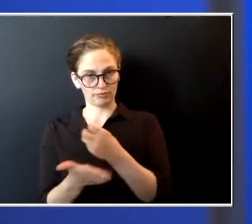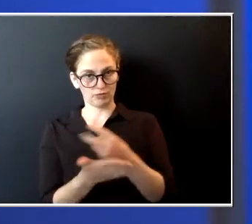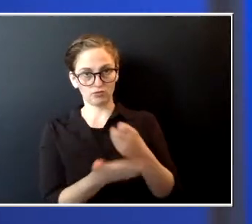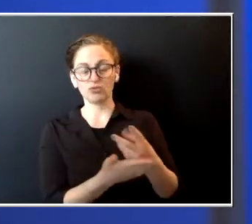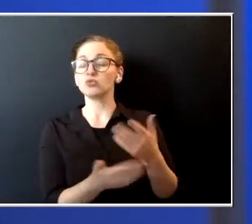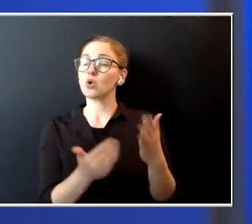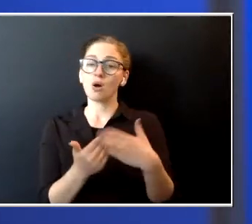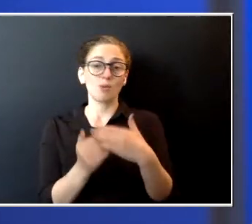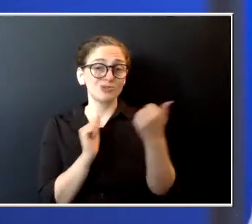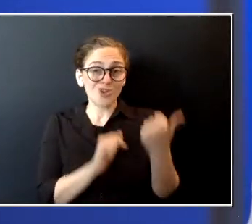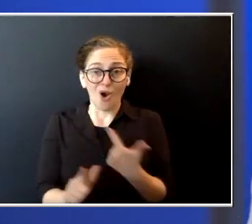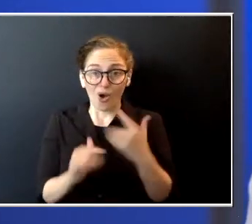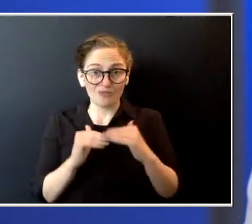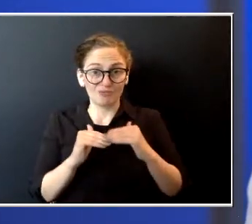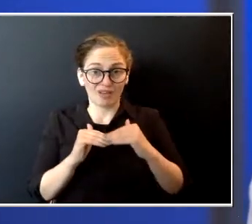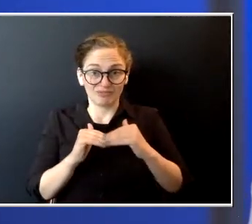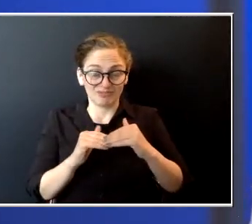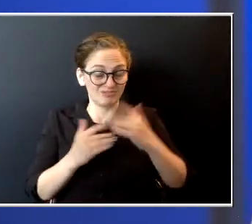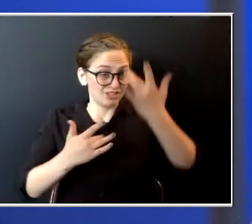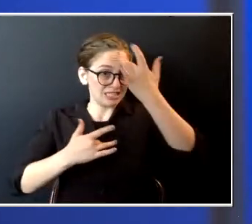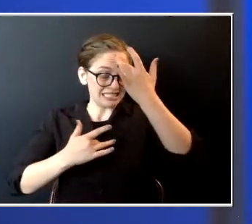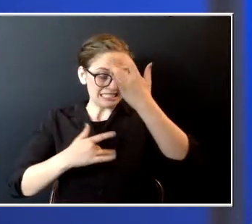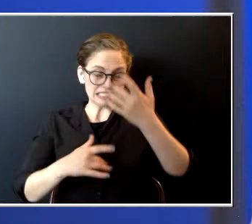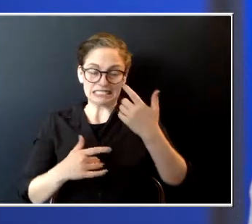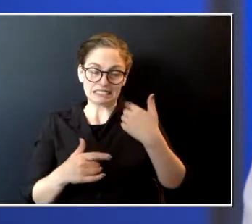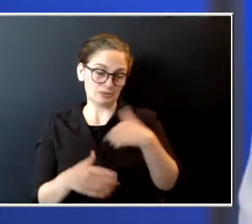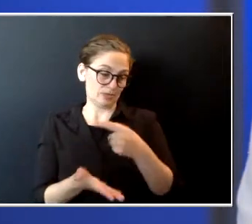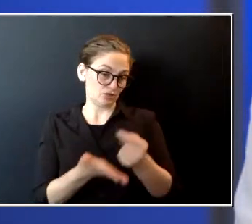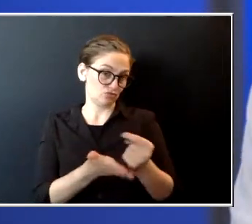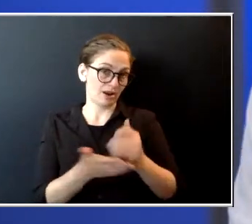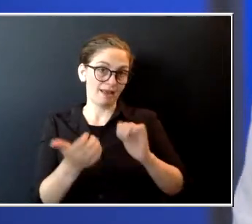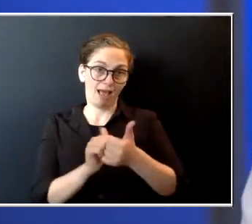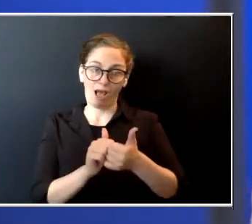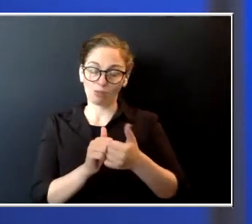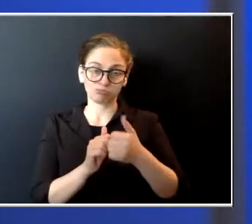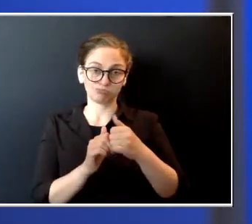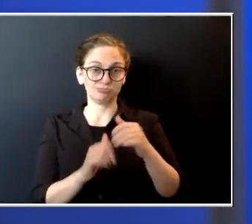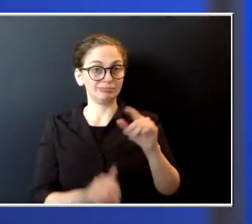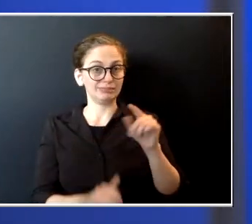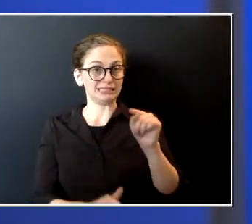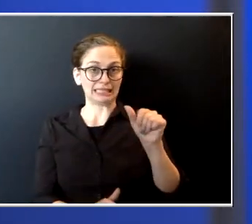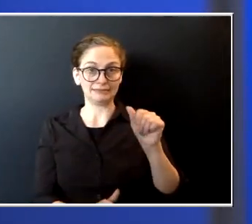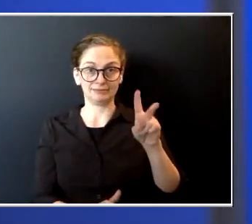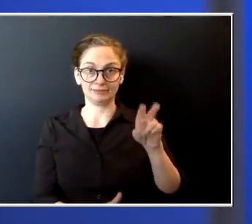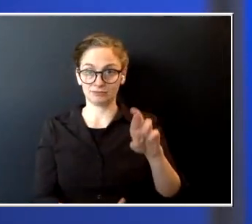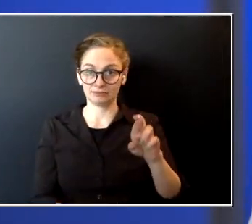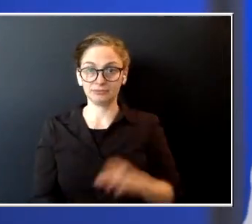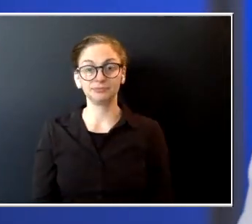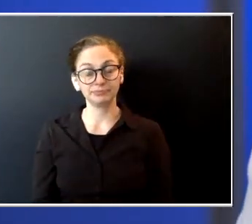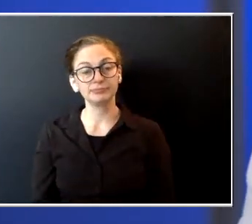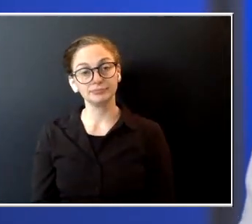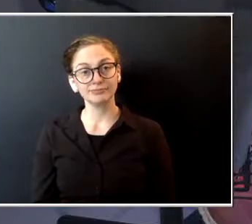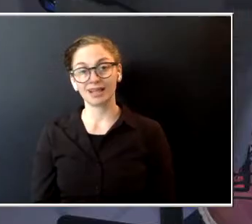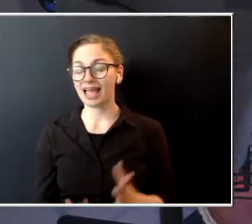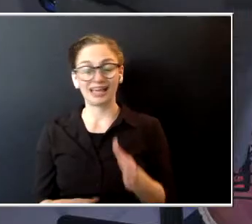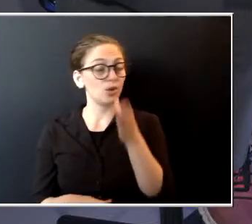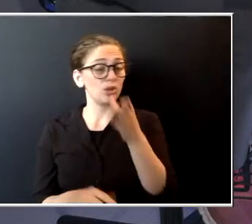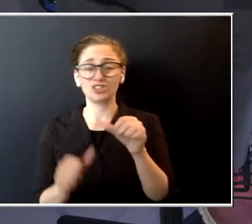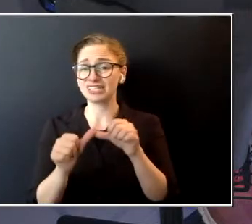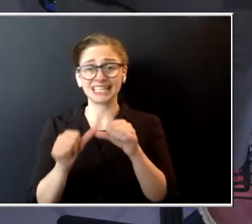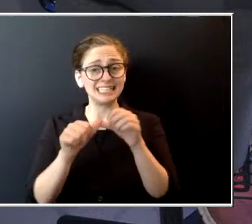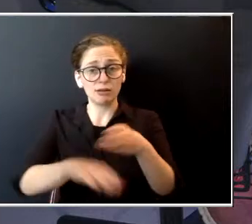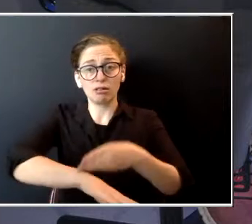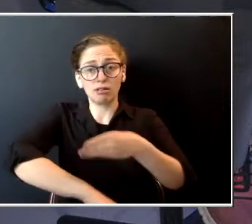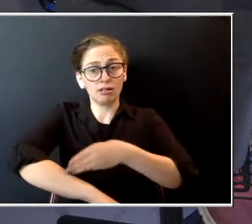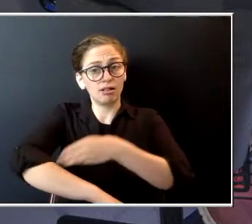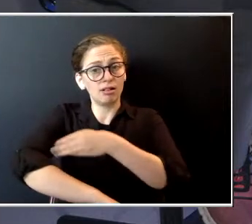just, and it's exploding, and some of these are first generations, which are going to get better and better. It's crazy. It's crazy. So really,